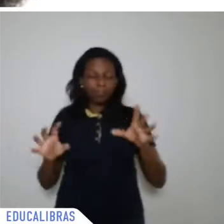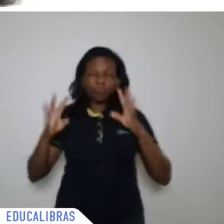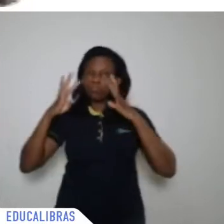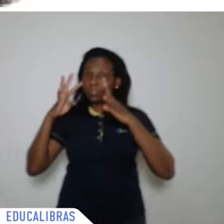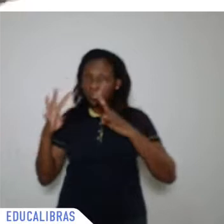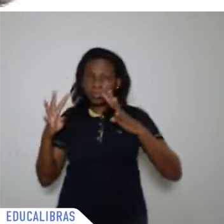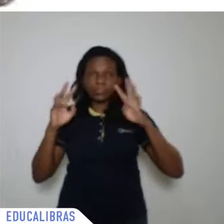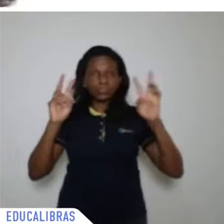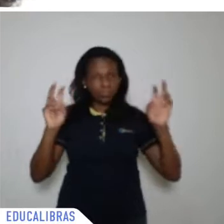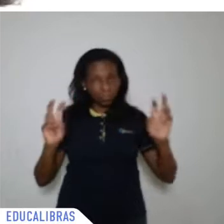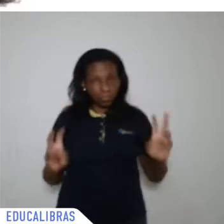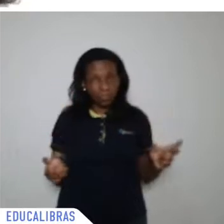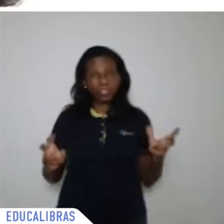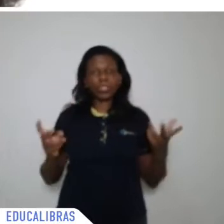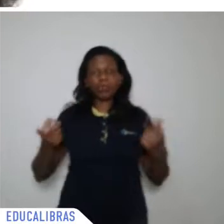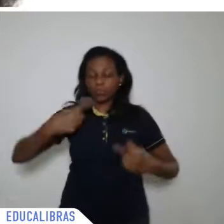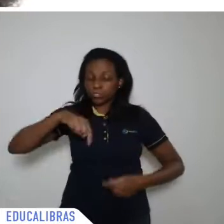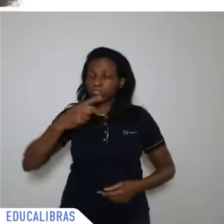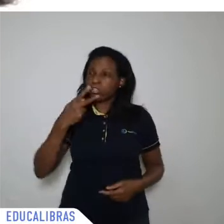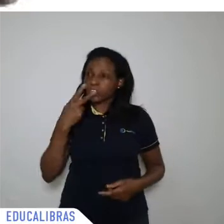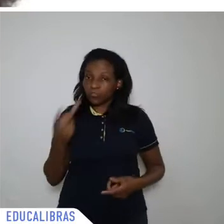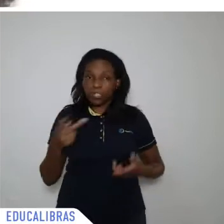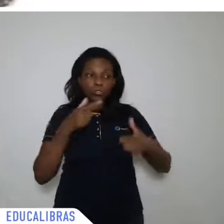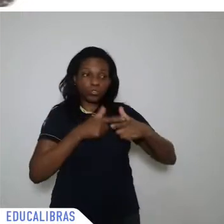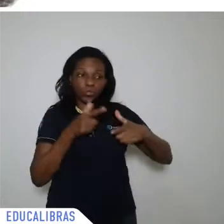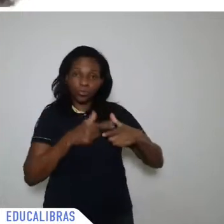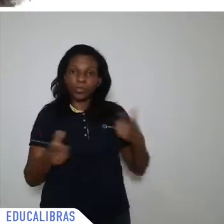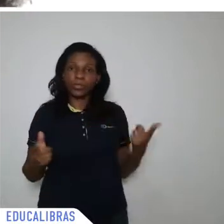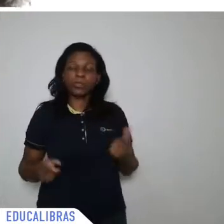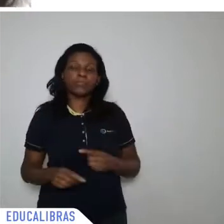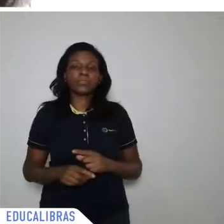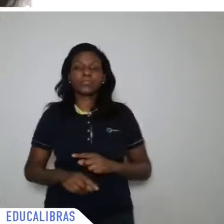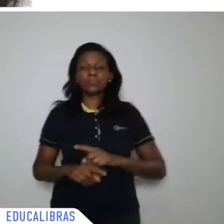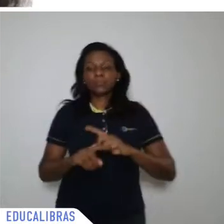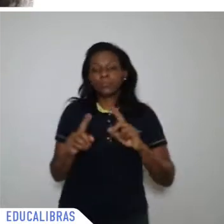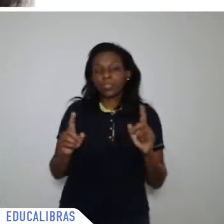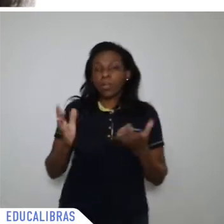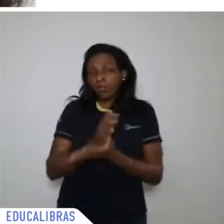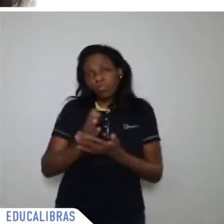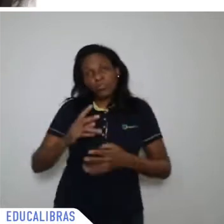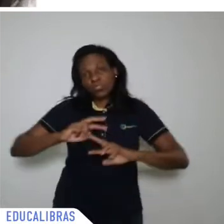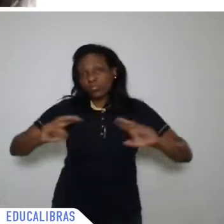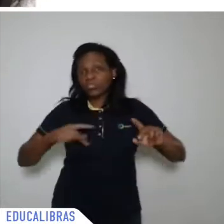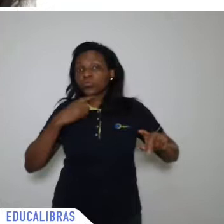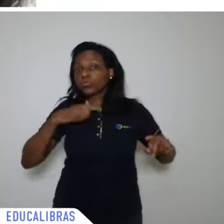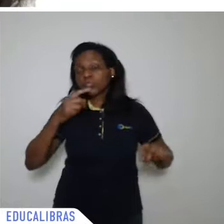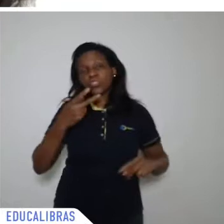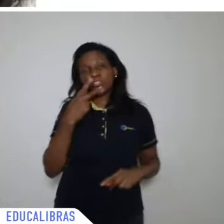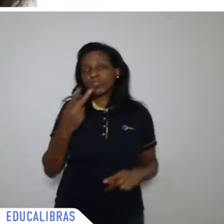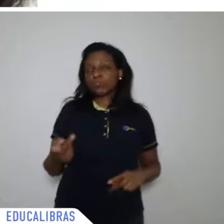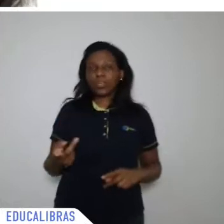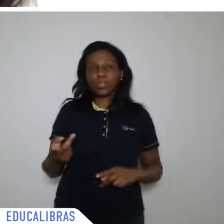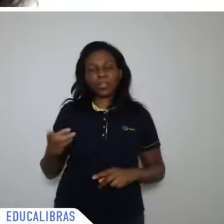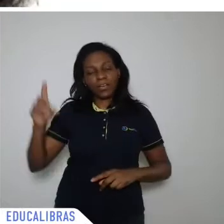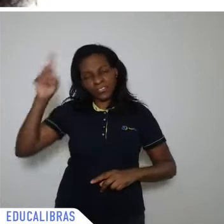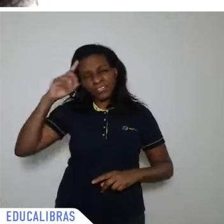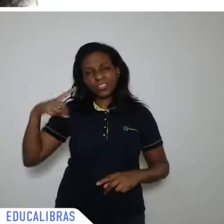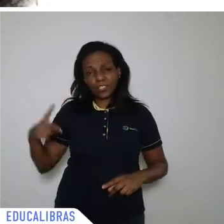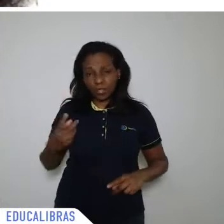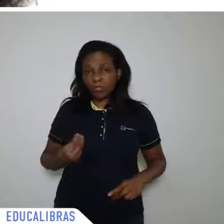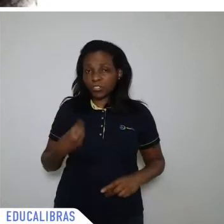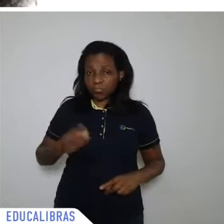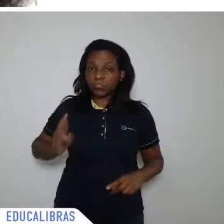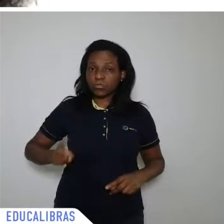each and every person who is listening. And you can use everything we've said and all the things